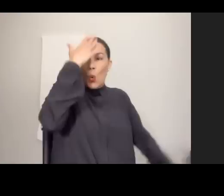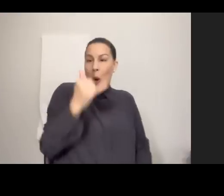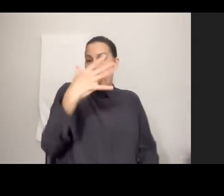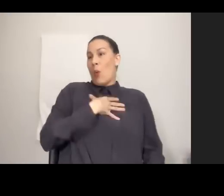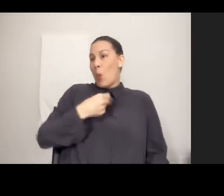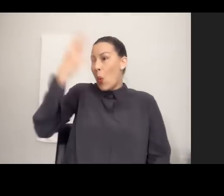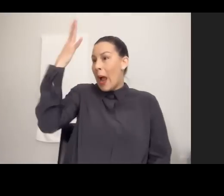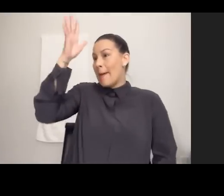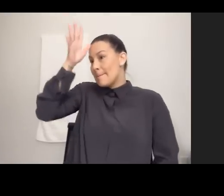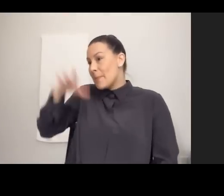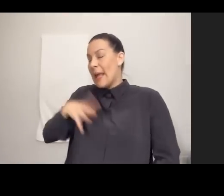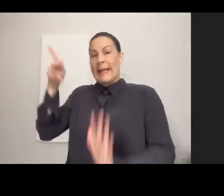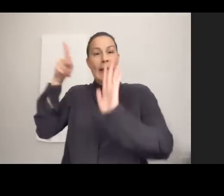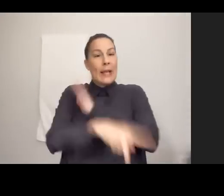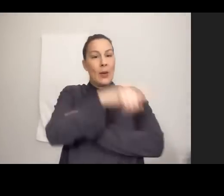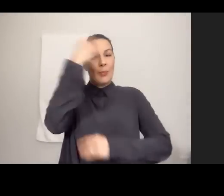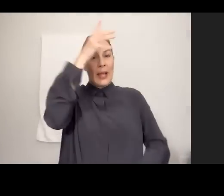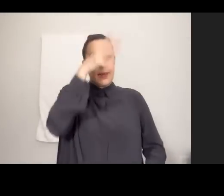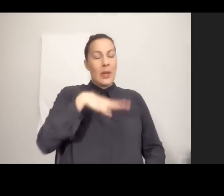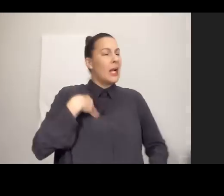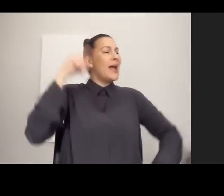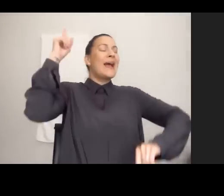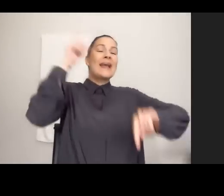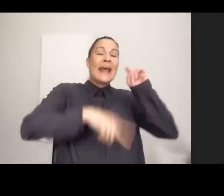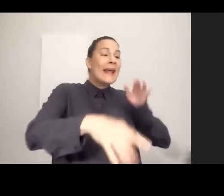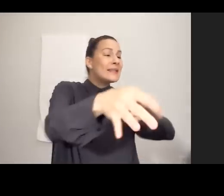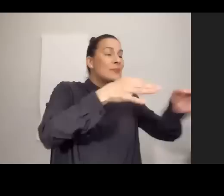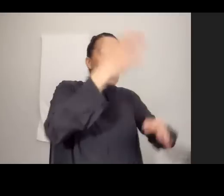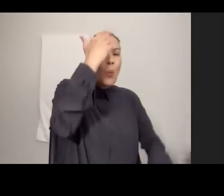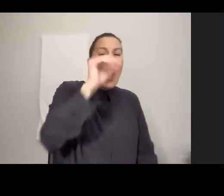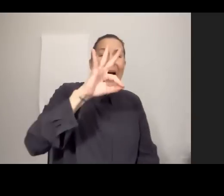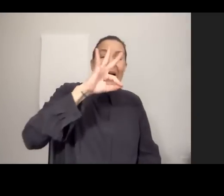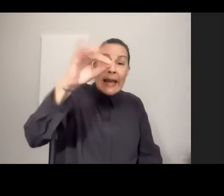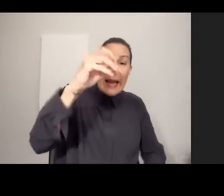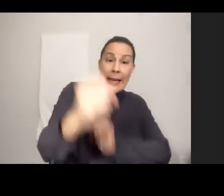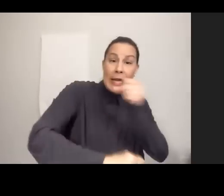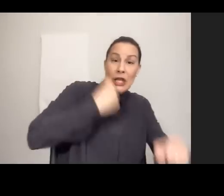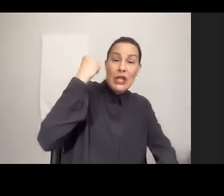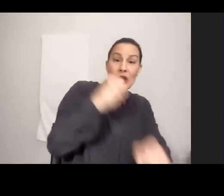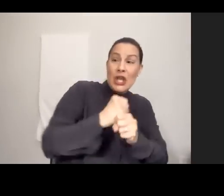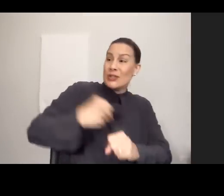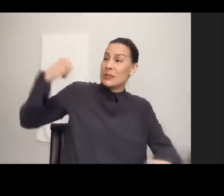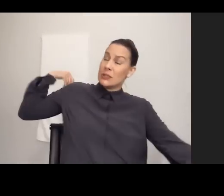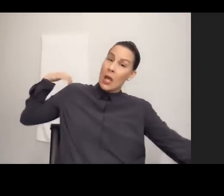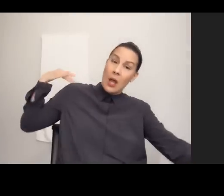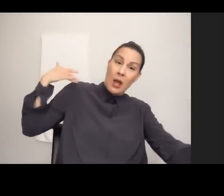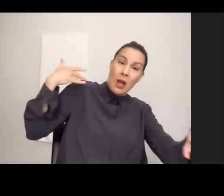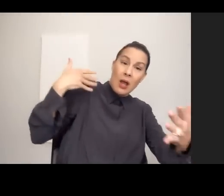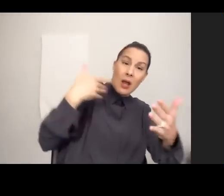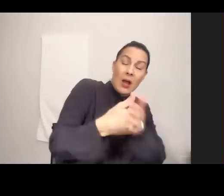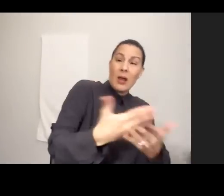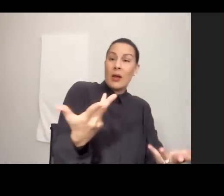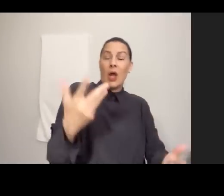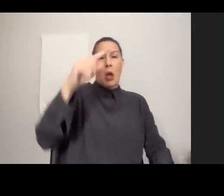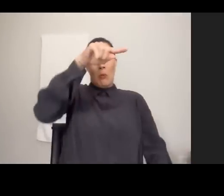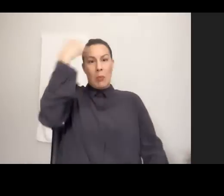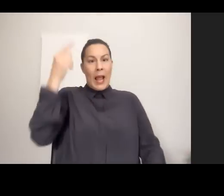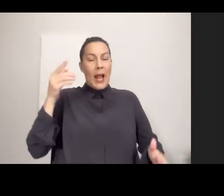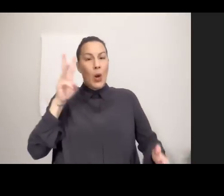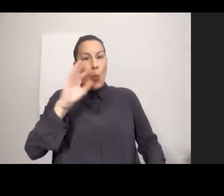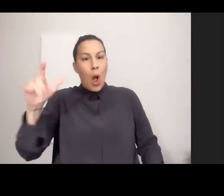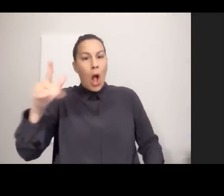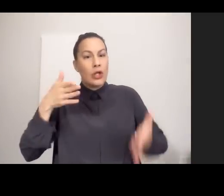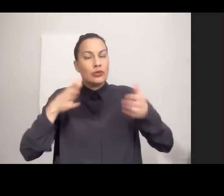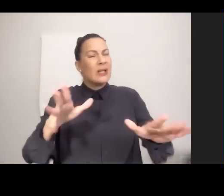man. I can't explain to him why we are 90 years past what happened to Black Wall Street and still going through the same shit.